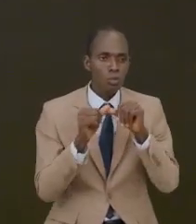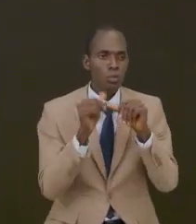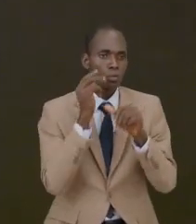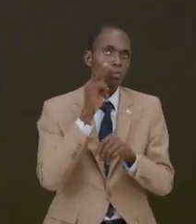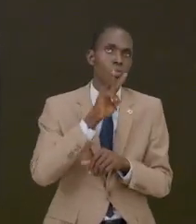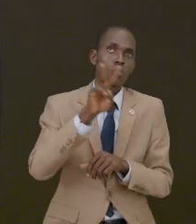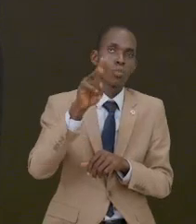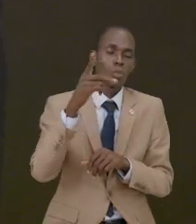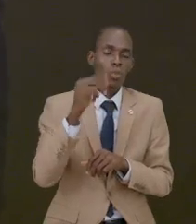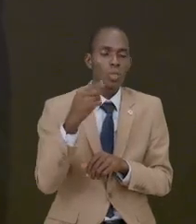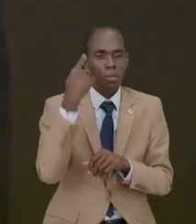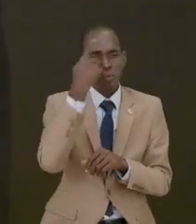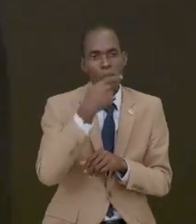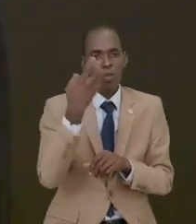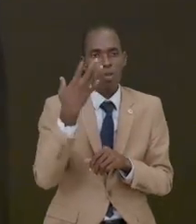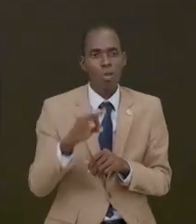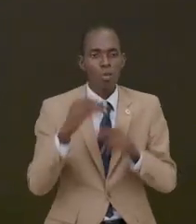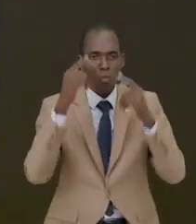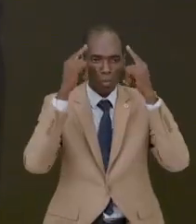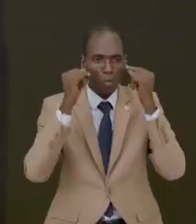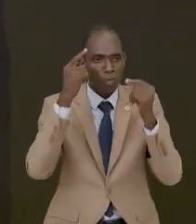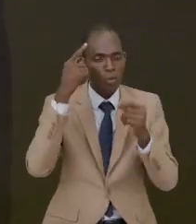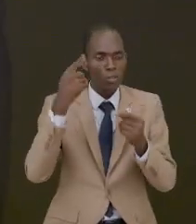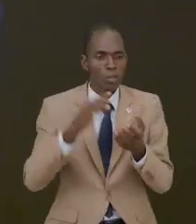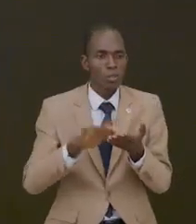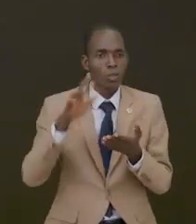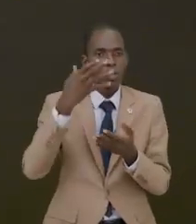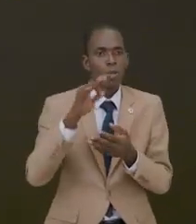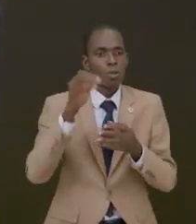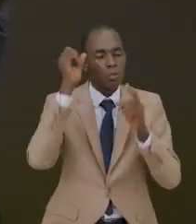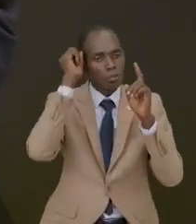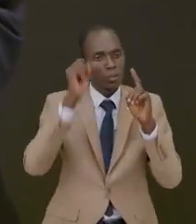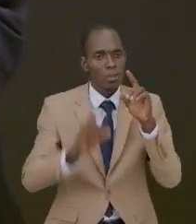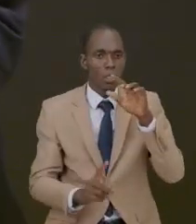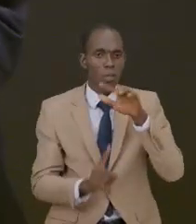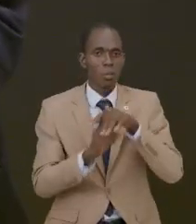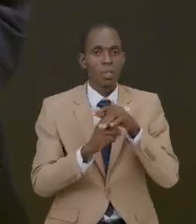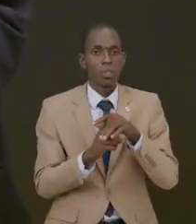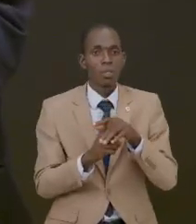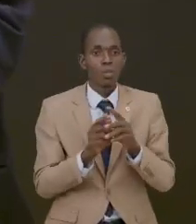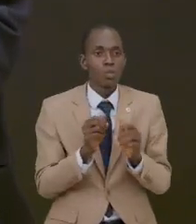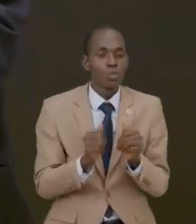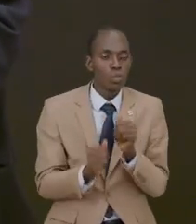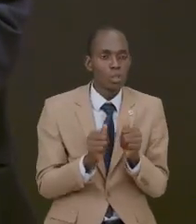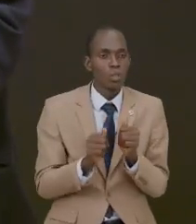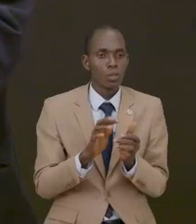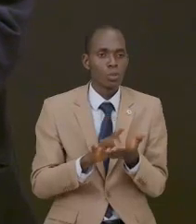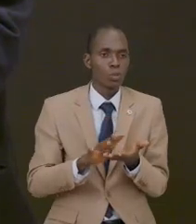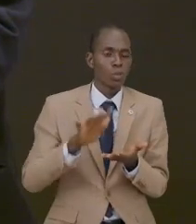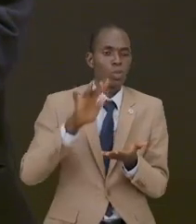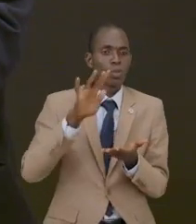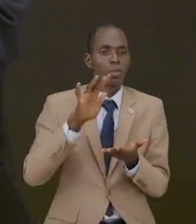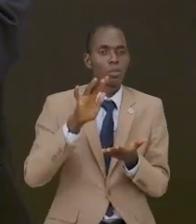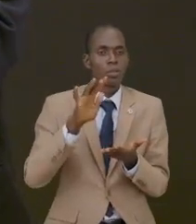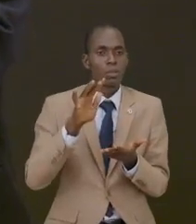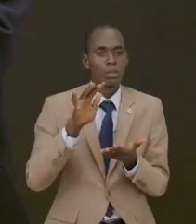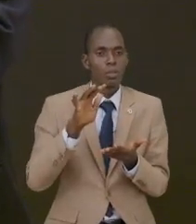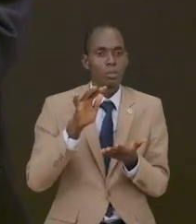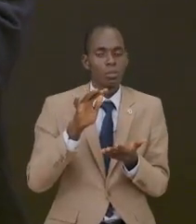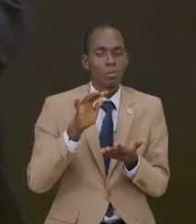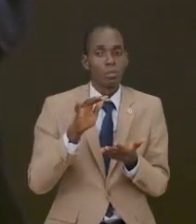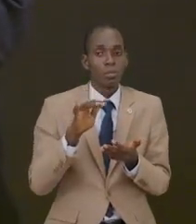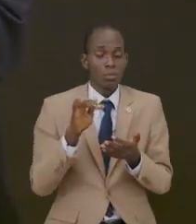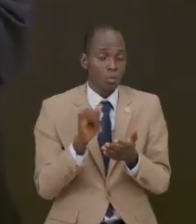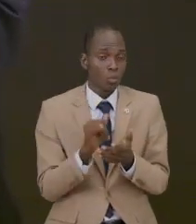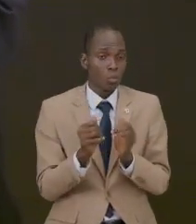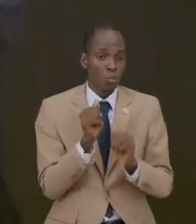face of Moses for the glory of his countenance. Which glory? Ministration of